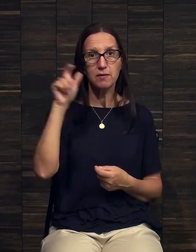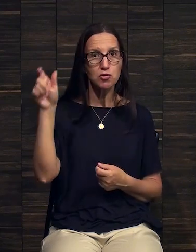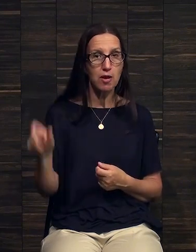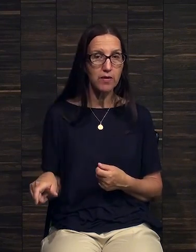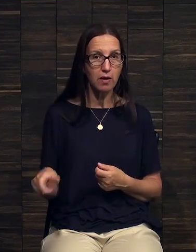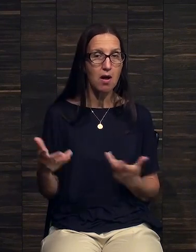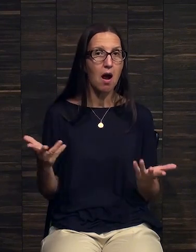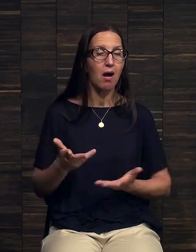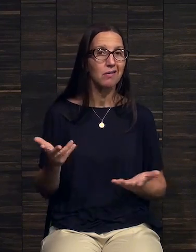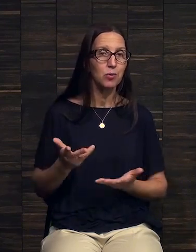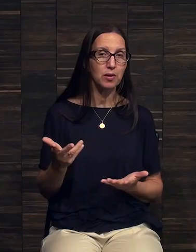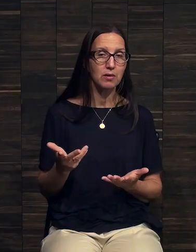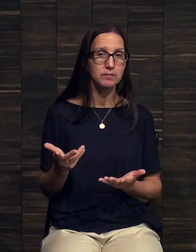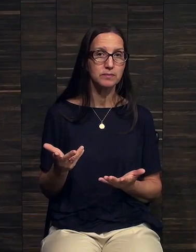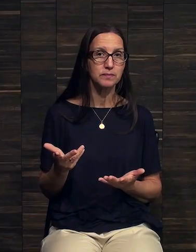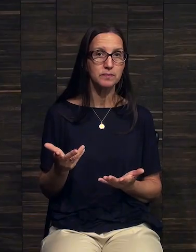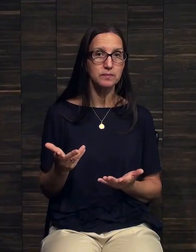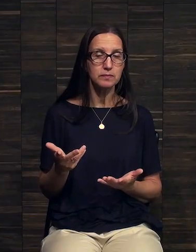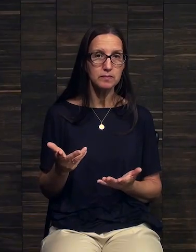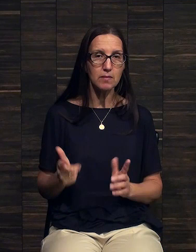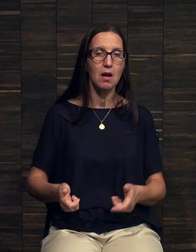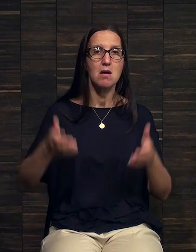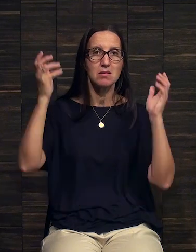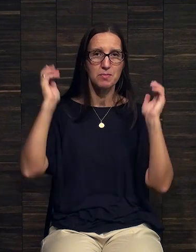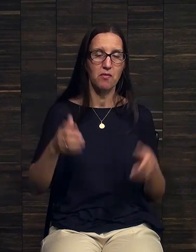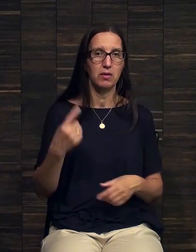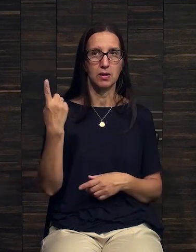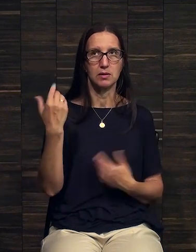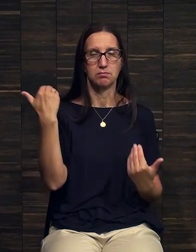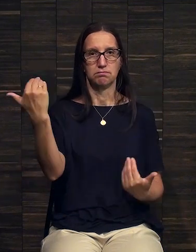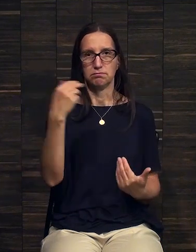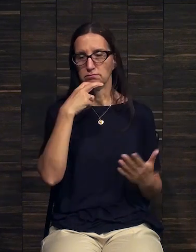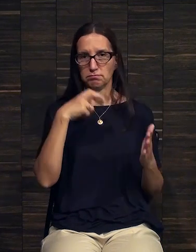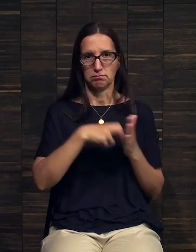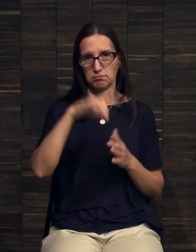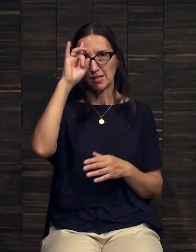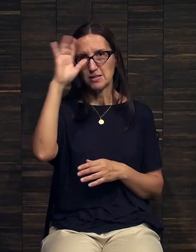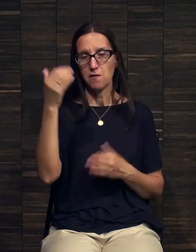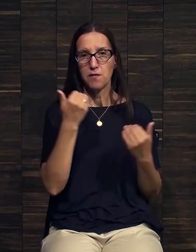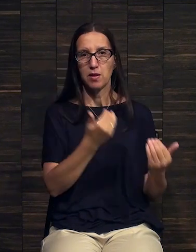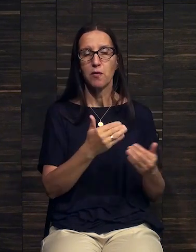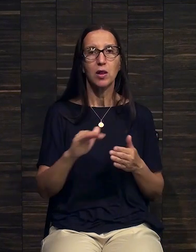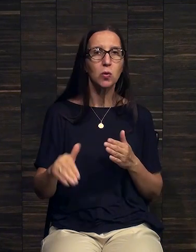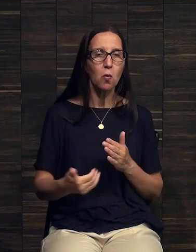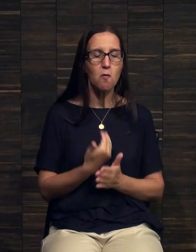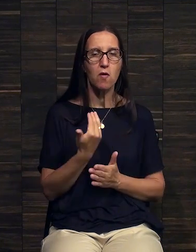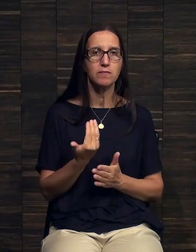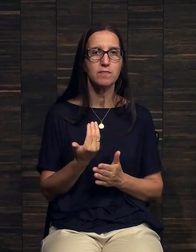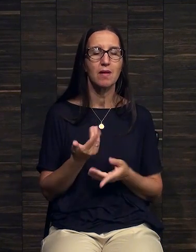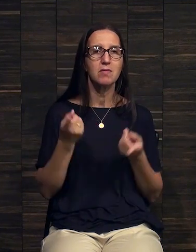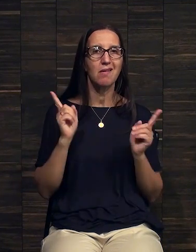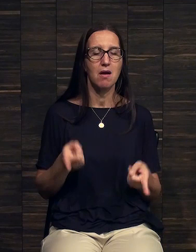strange man that takes and breaks one of the symbols of the